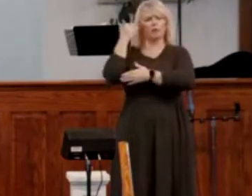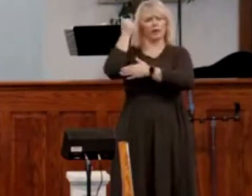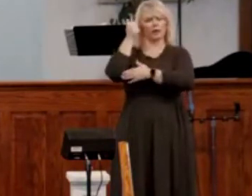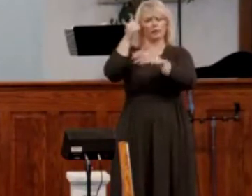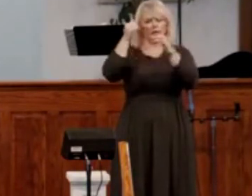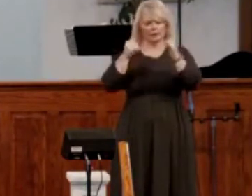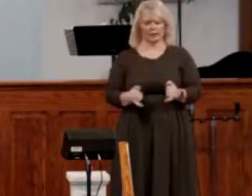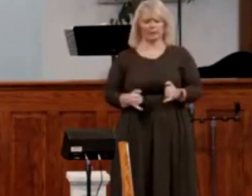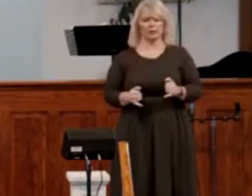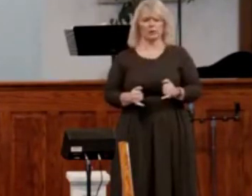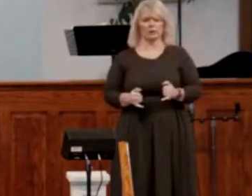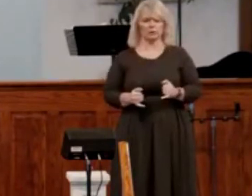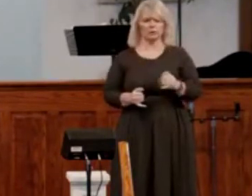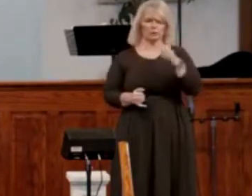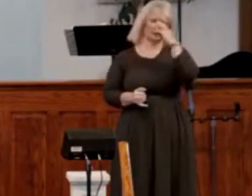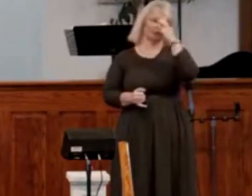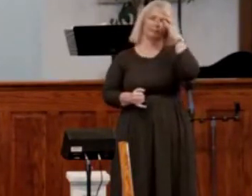individuals.